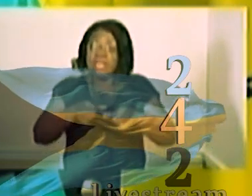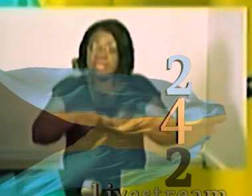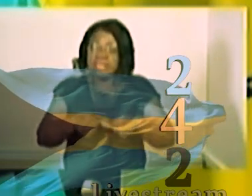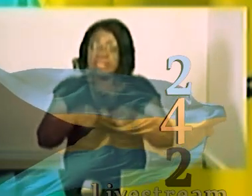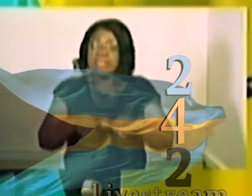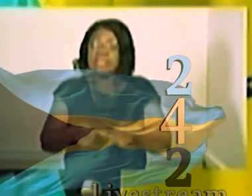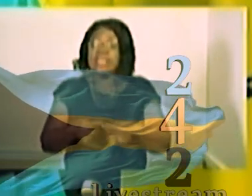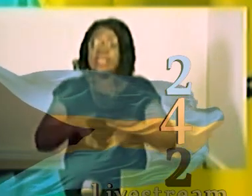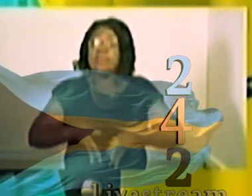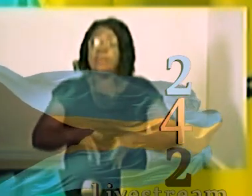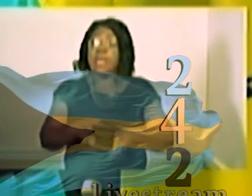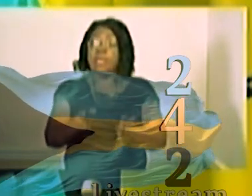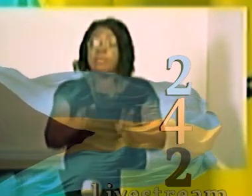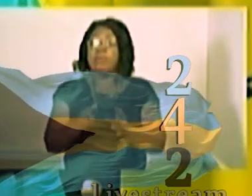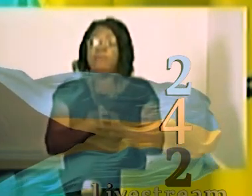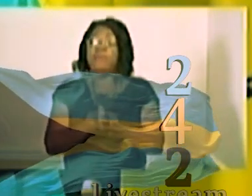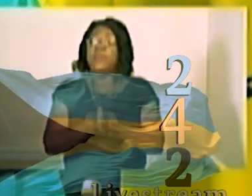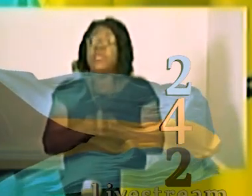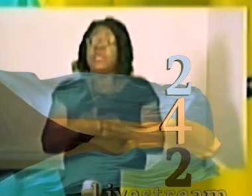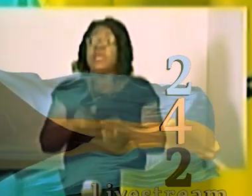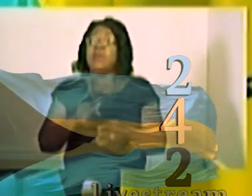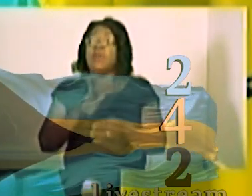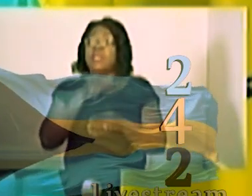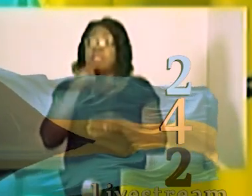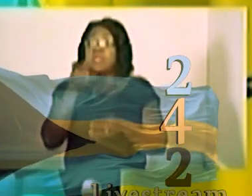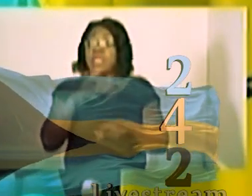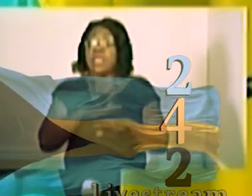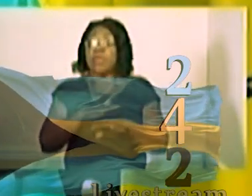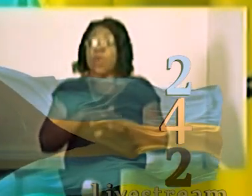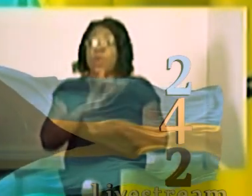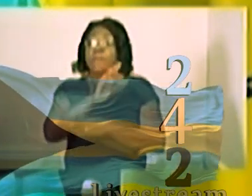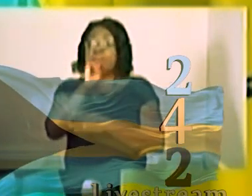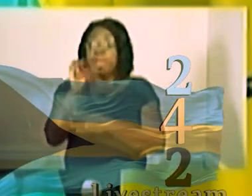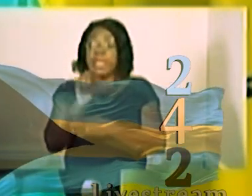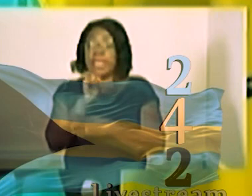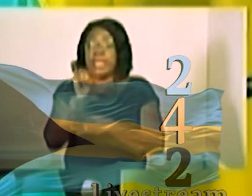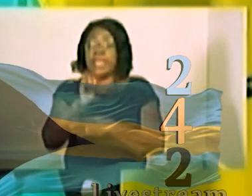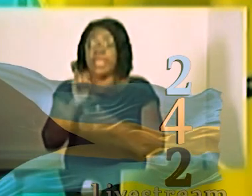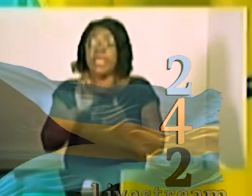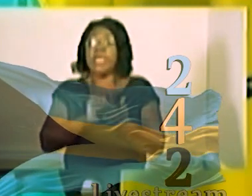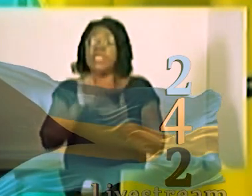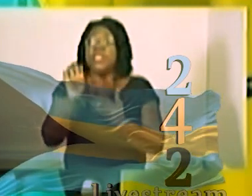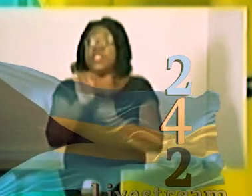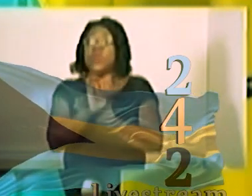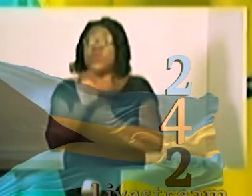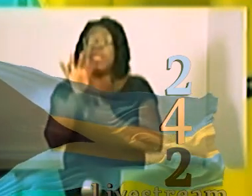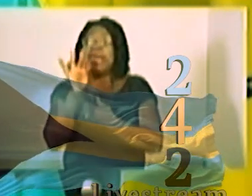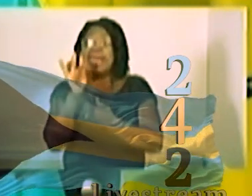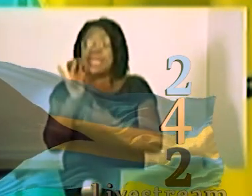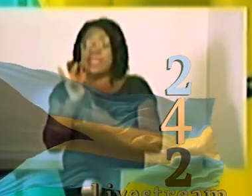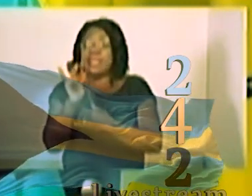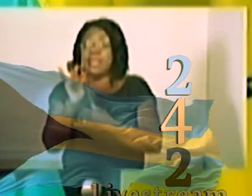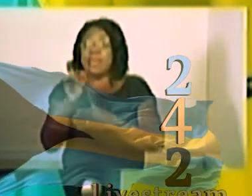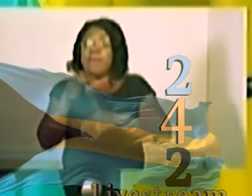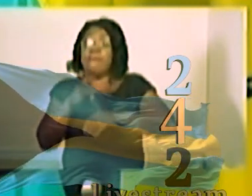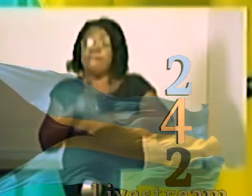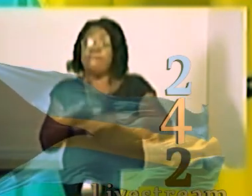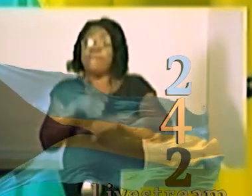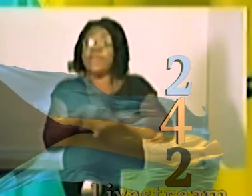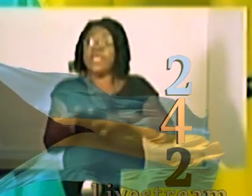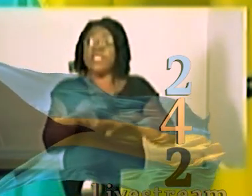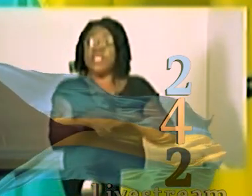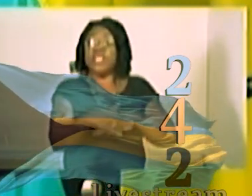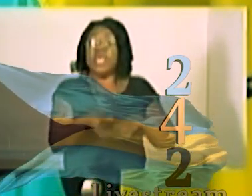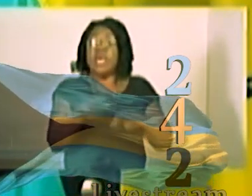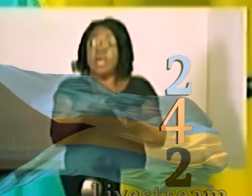I wish to announce that effective Monday, June the 8th, beach